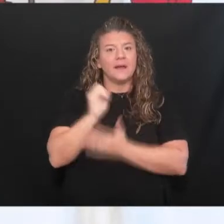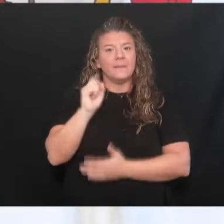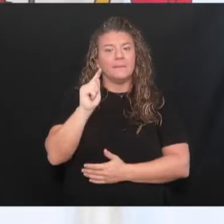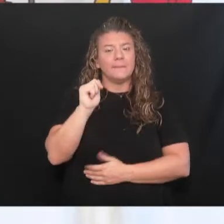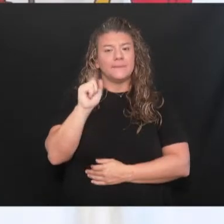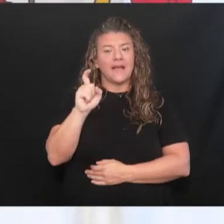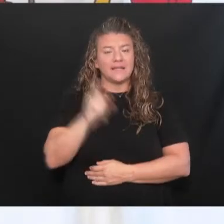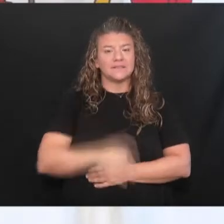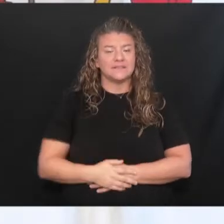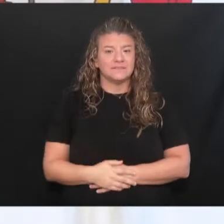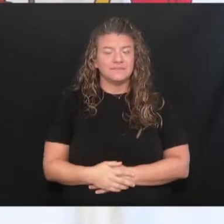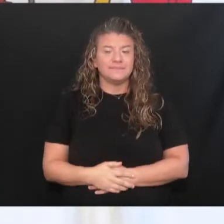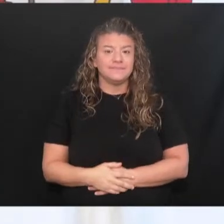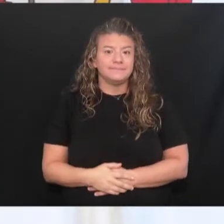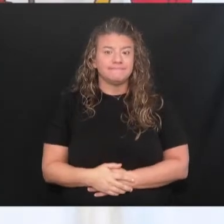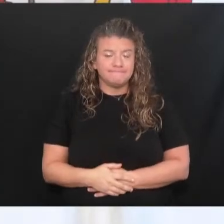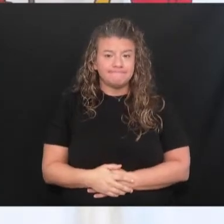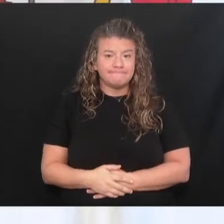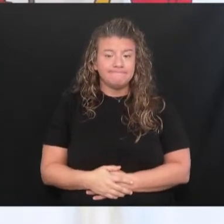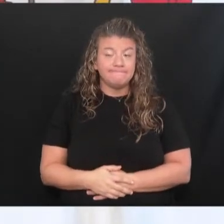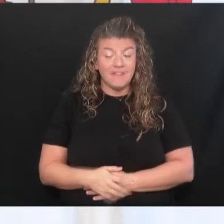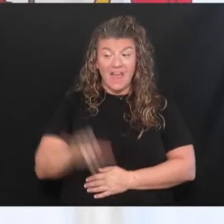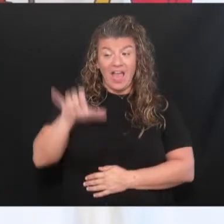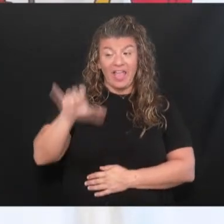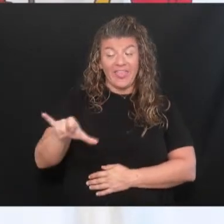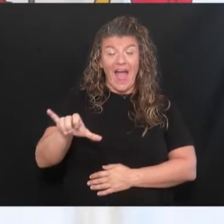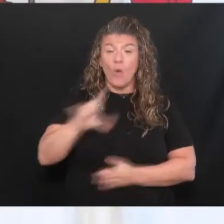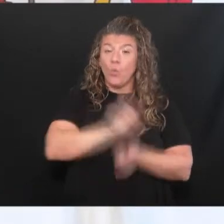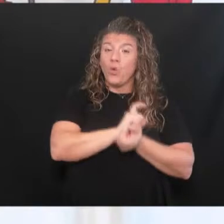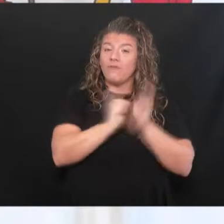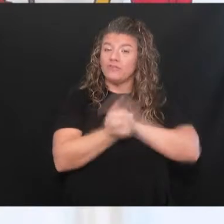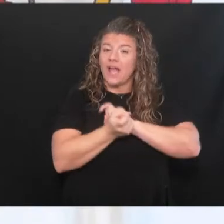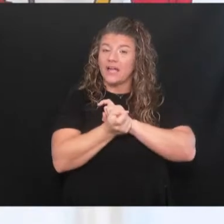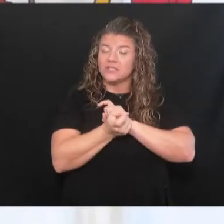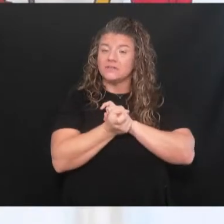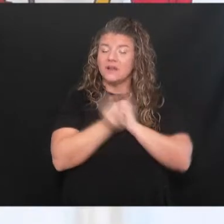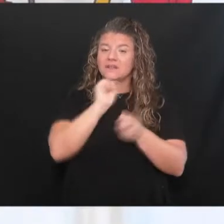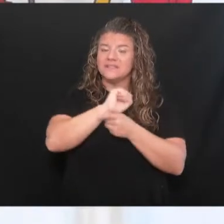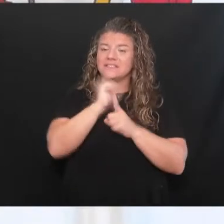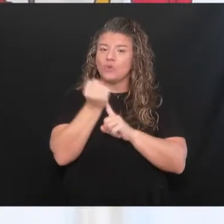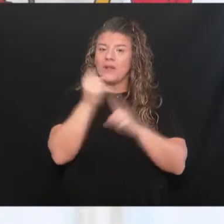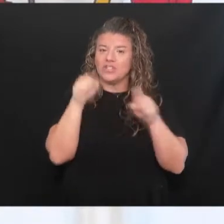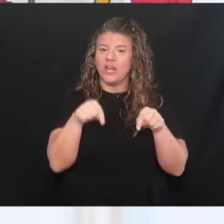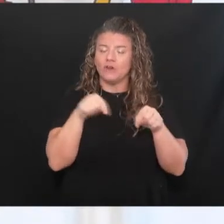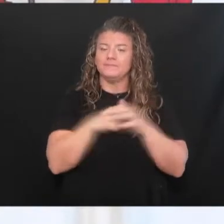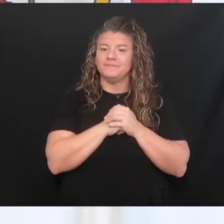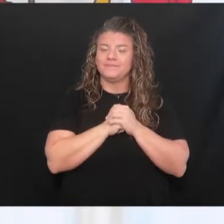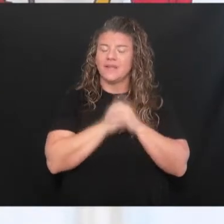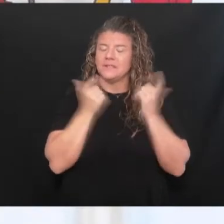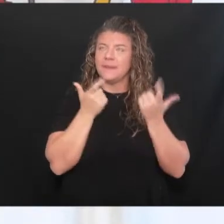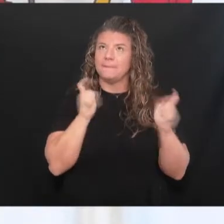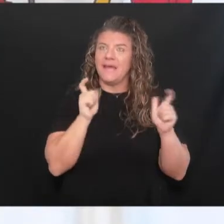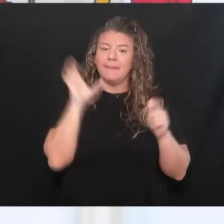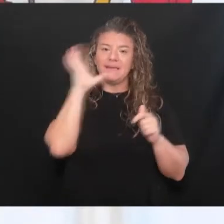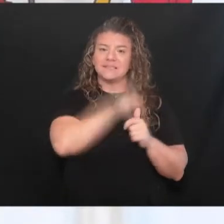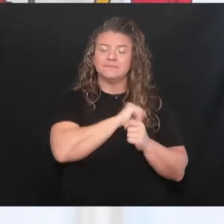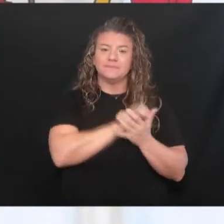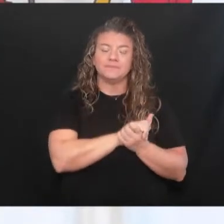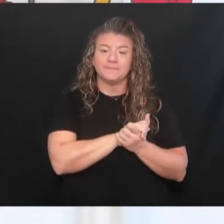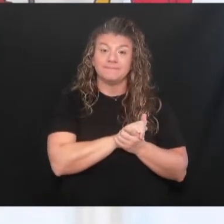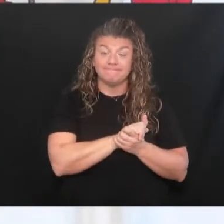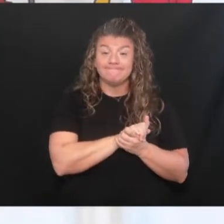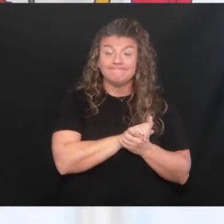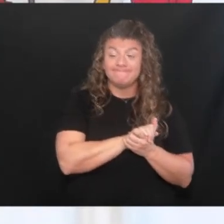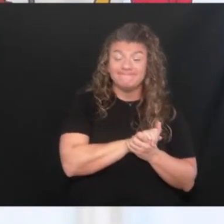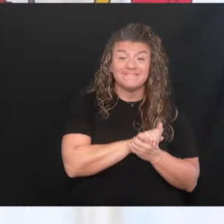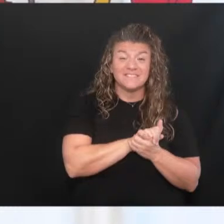path to be able to do that. That would have really changed this situation. and it was a big miss. And at some point in